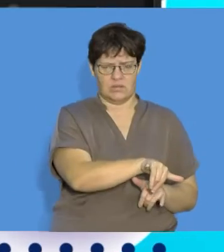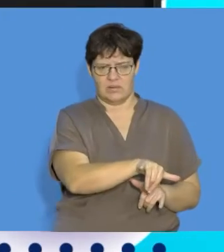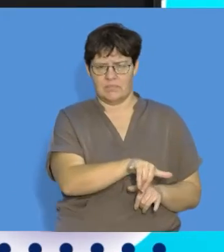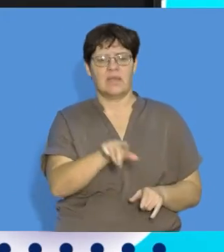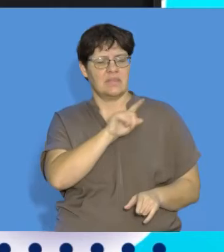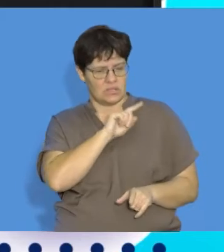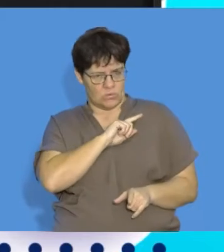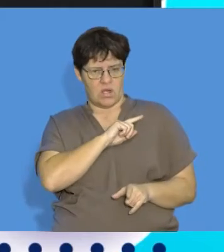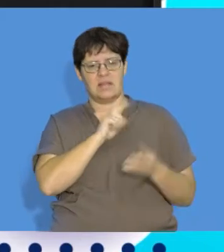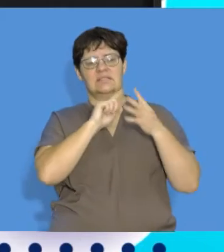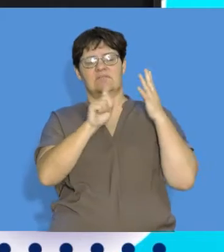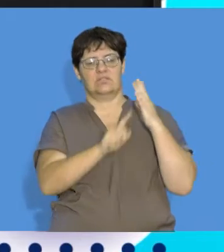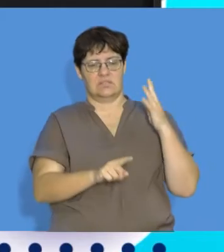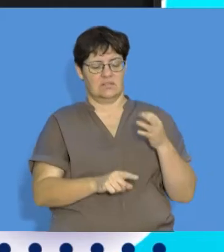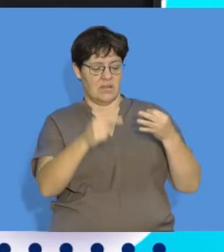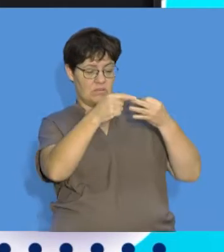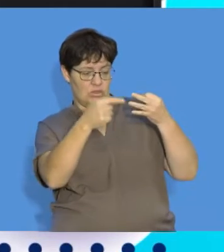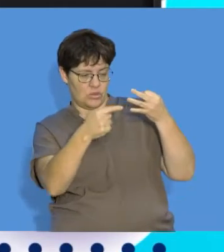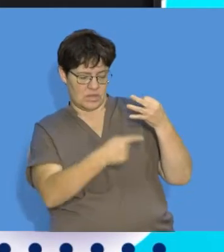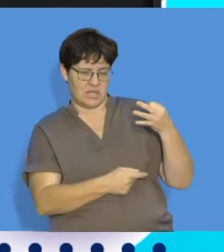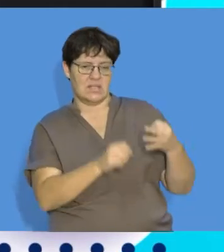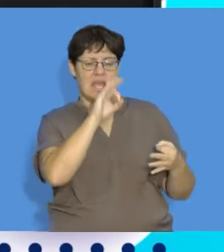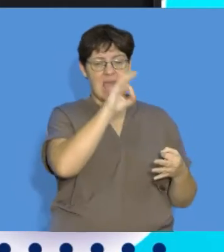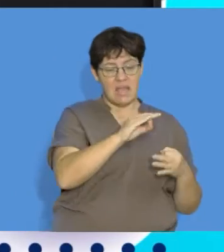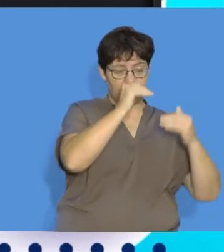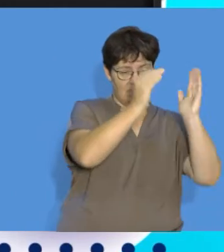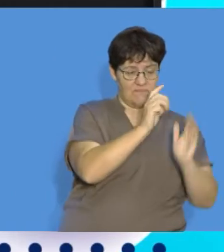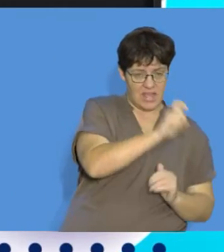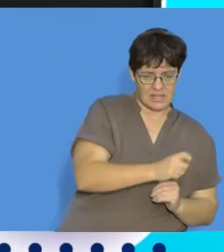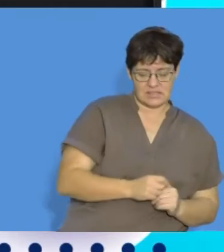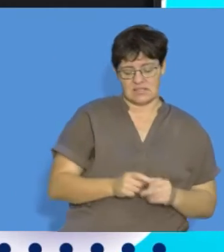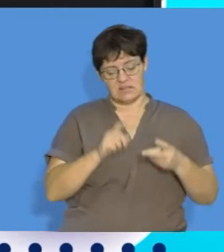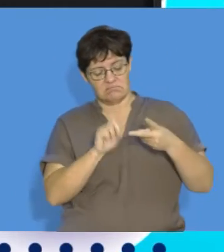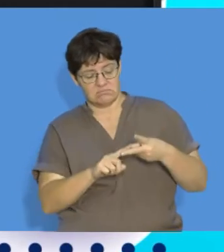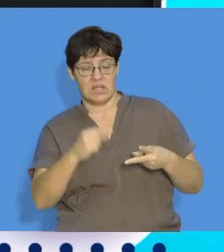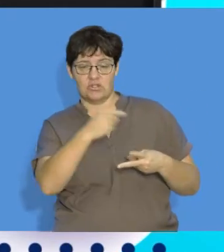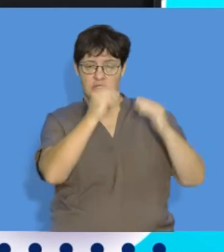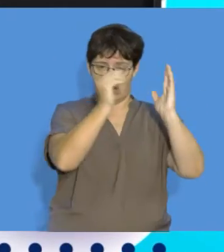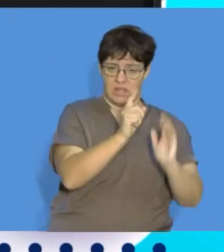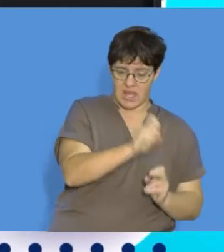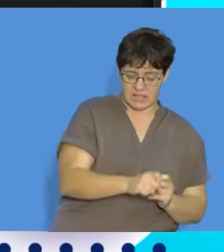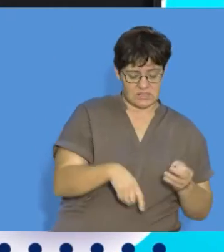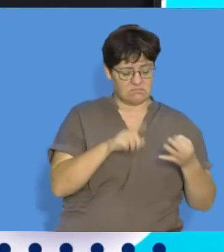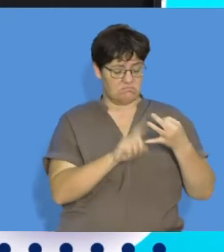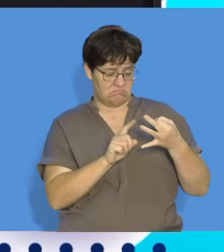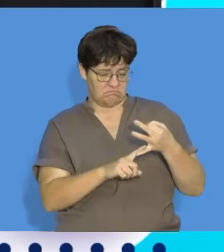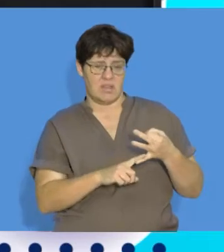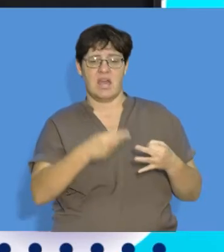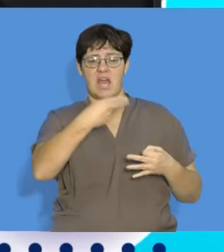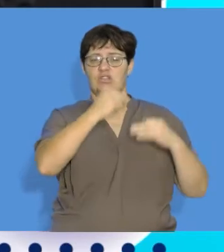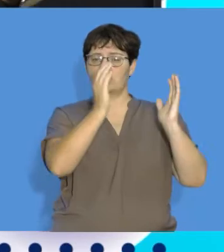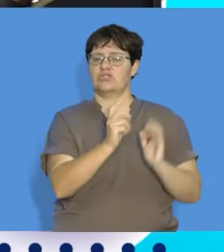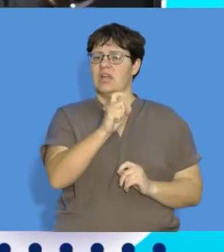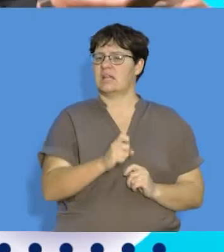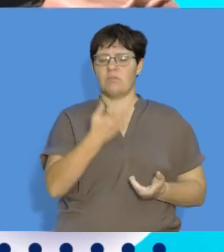is which. So if I have 3, then I can say the other one is f of x, the other one is g of x, and then the other one is h of